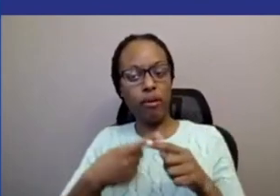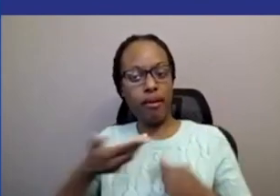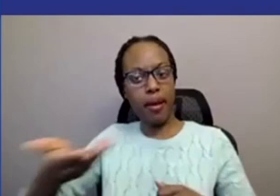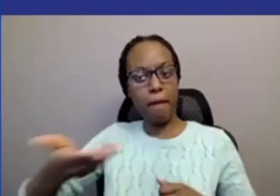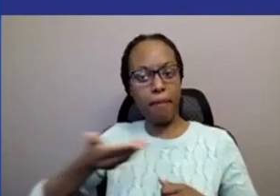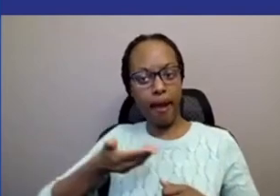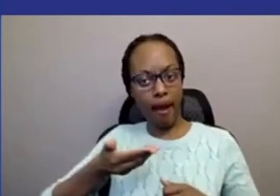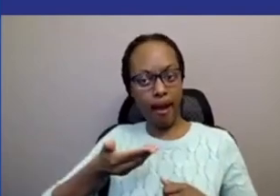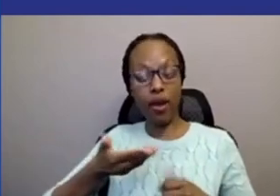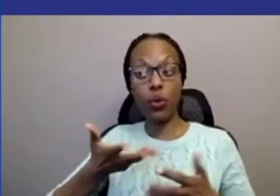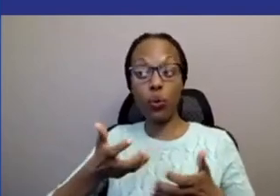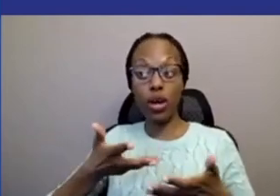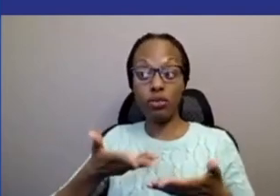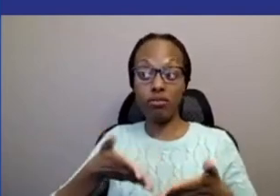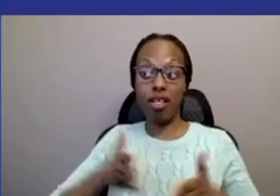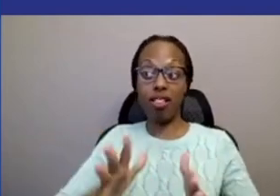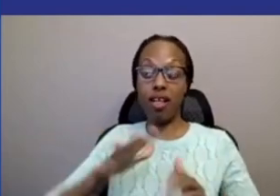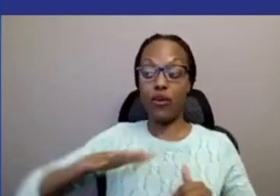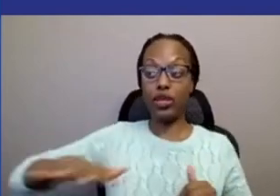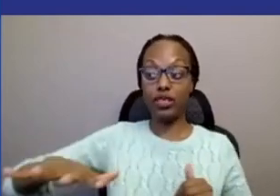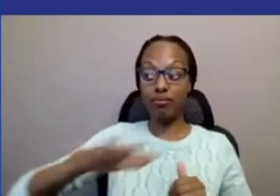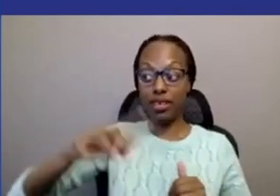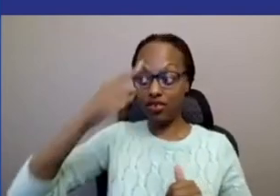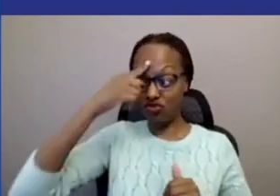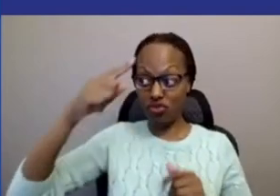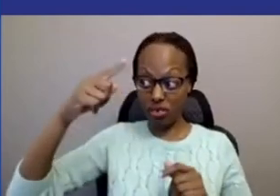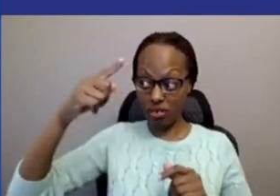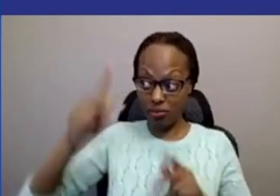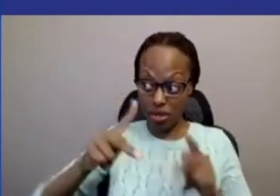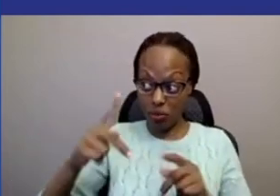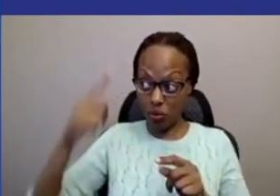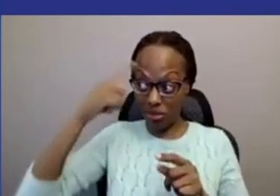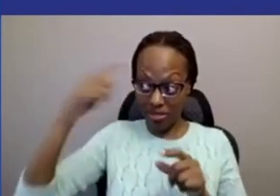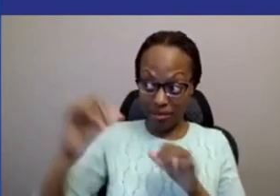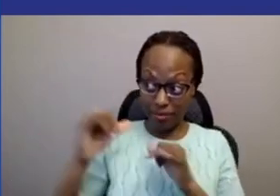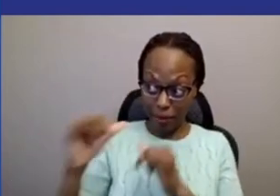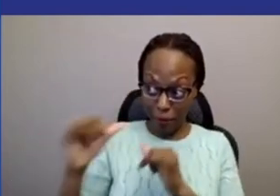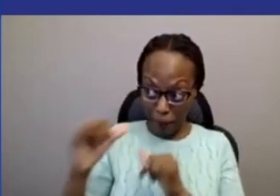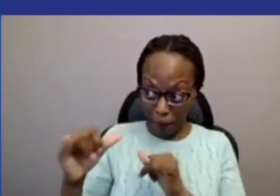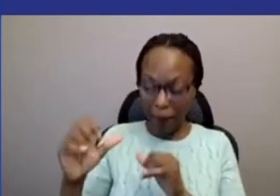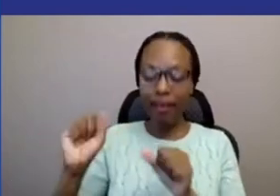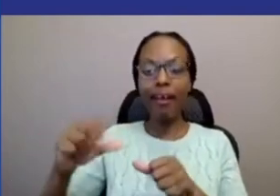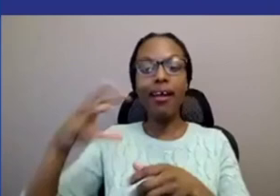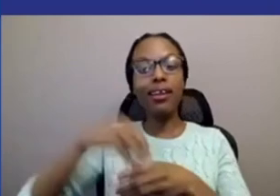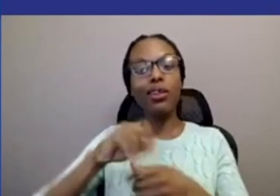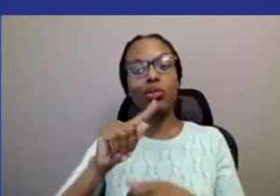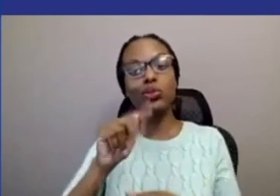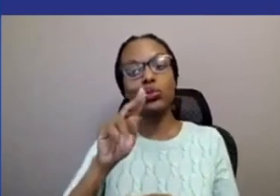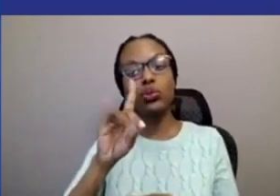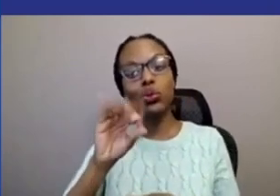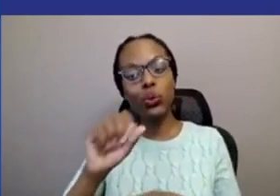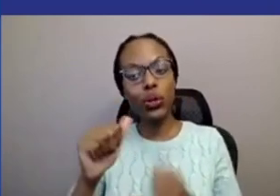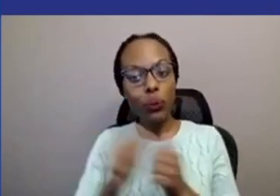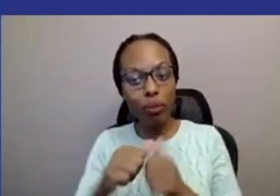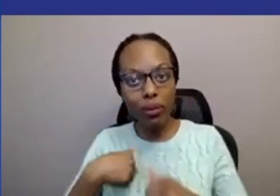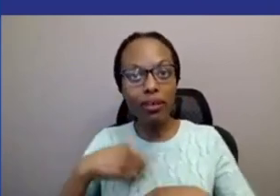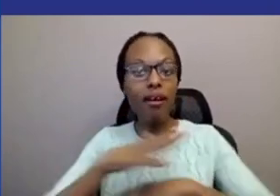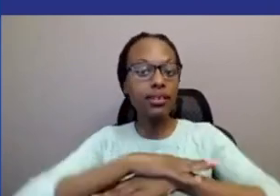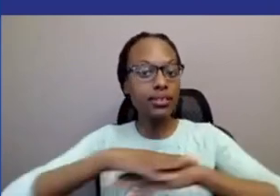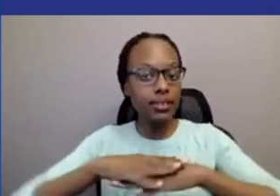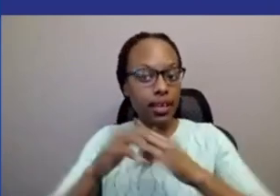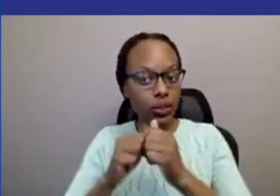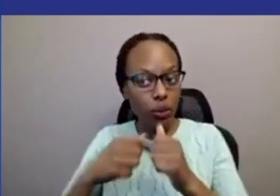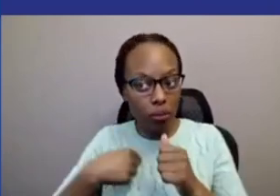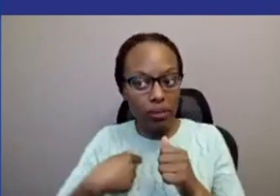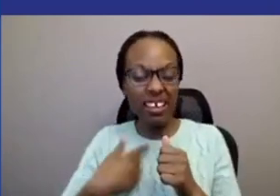like-minded people to be able to partake in the studio with me, on stage with me. And I think that that's the way that we help elevate